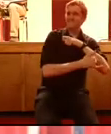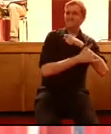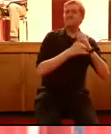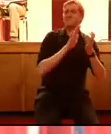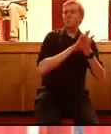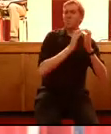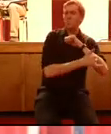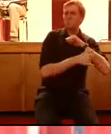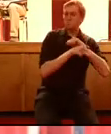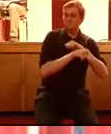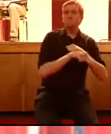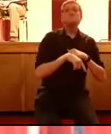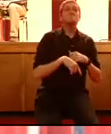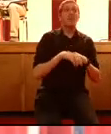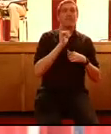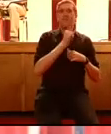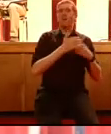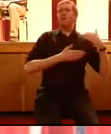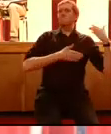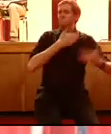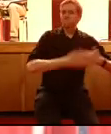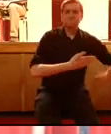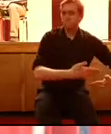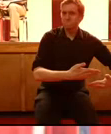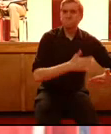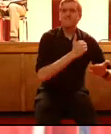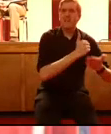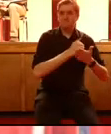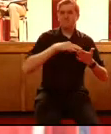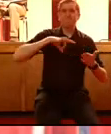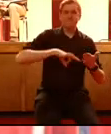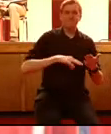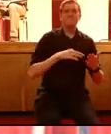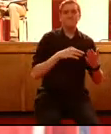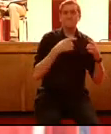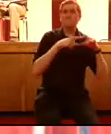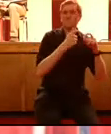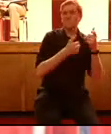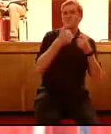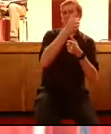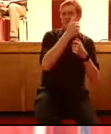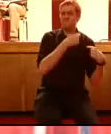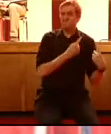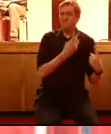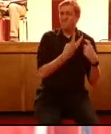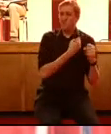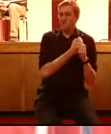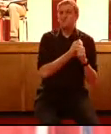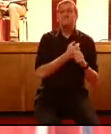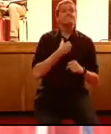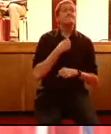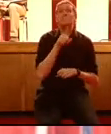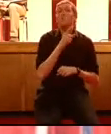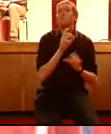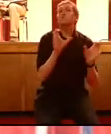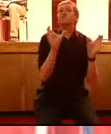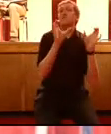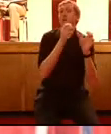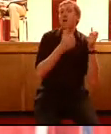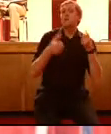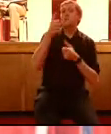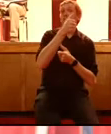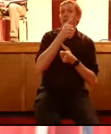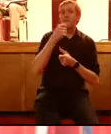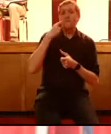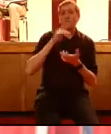me to hit the ground running in November after the election. I am the only certified superintendent of schools on the ballot. I was involved